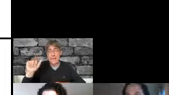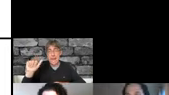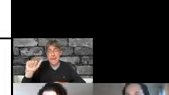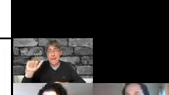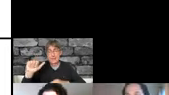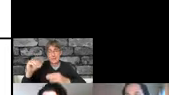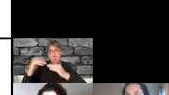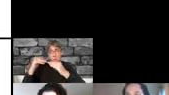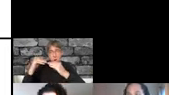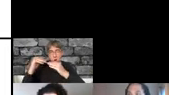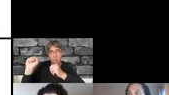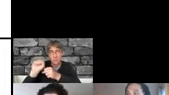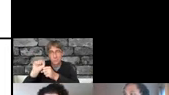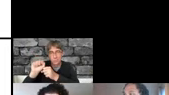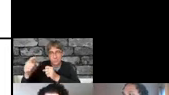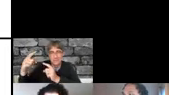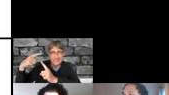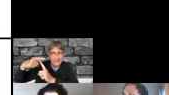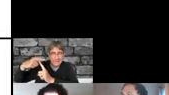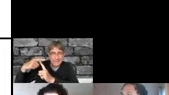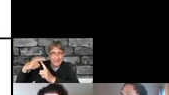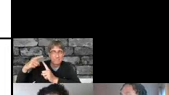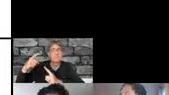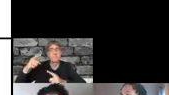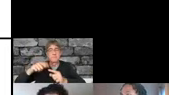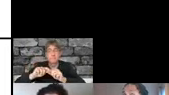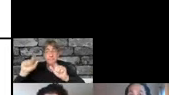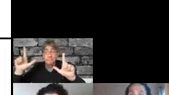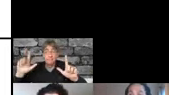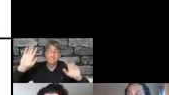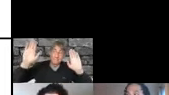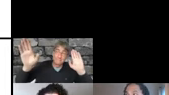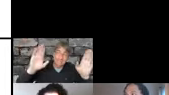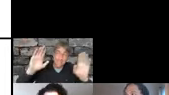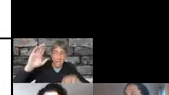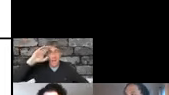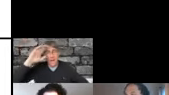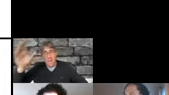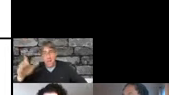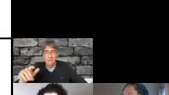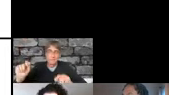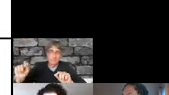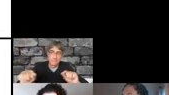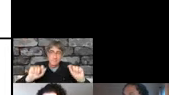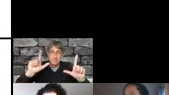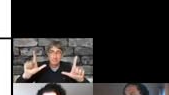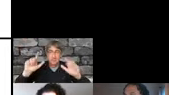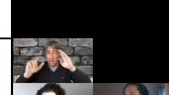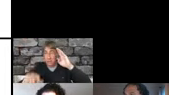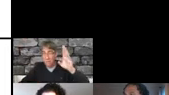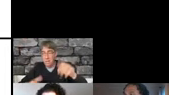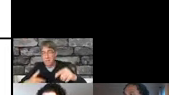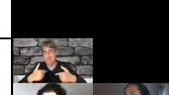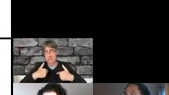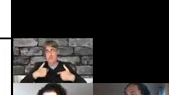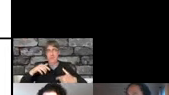to turn on their screen and also say hello. Tonight, again, my name is Lindsay Heffernan.